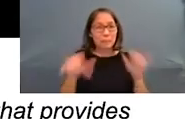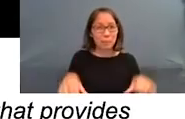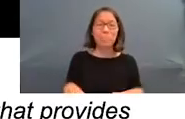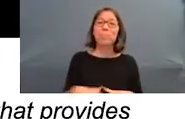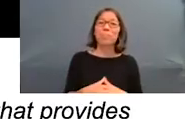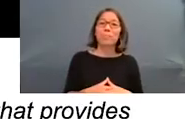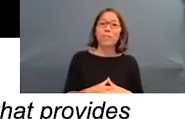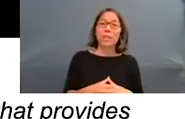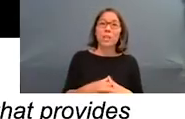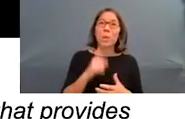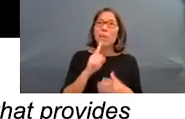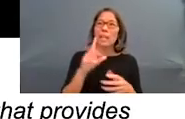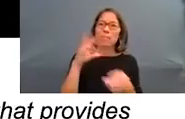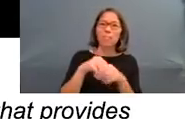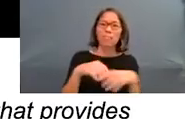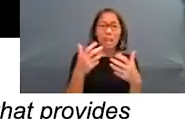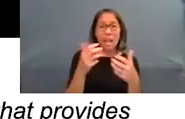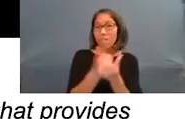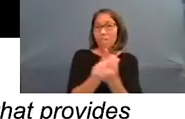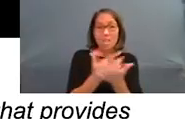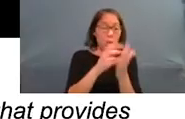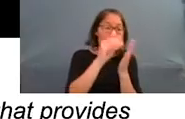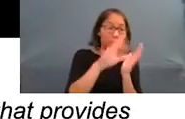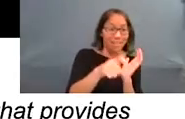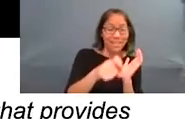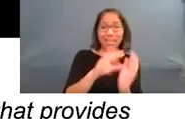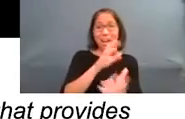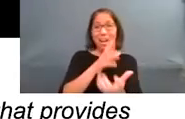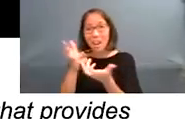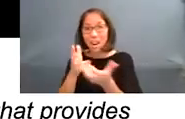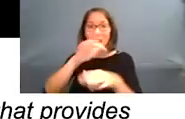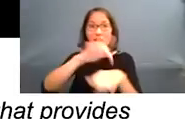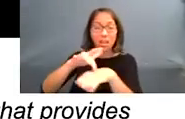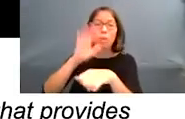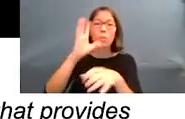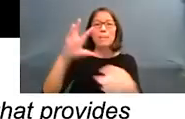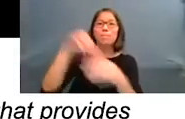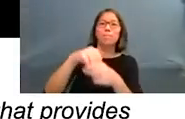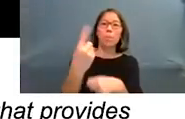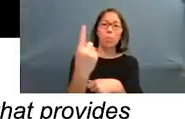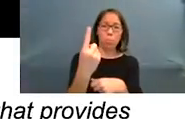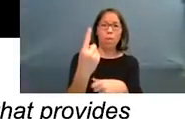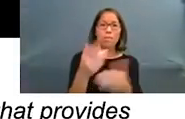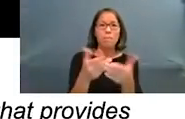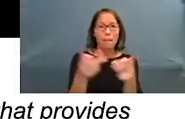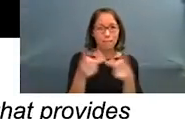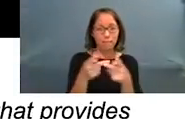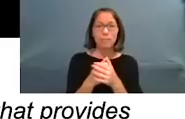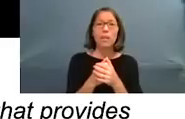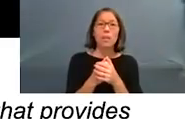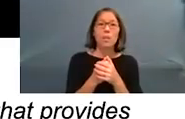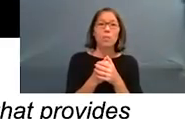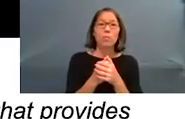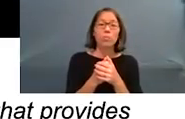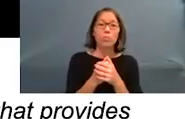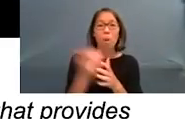is almost everything that a student needs and engages with is going to be incorporated into this one product. So a lot of the ways they have to sign, in